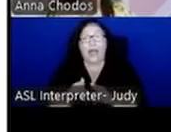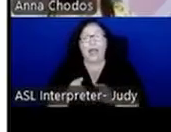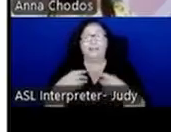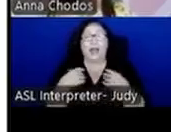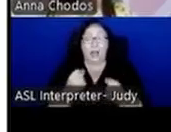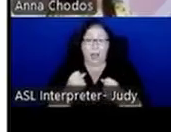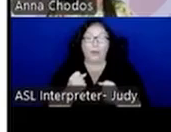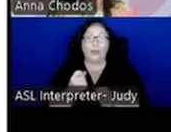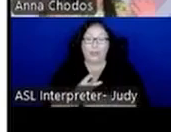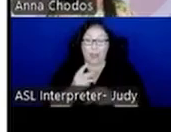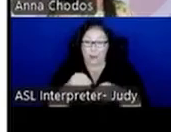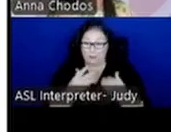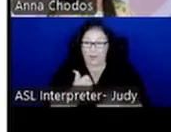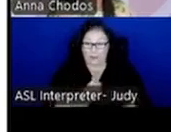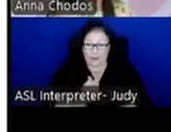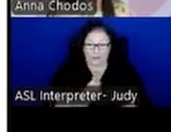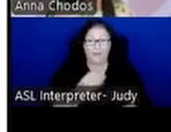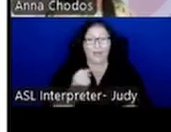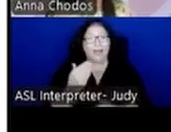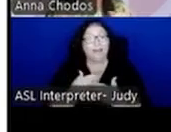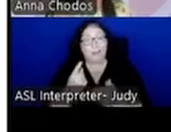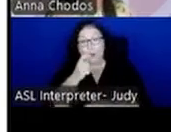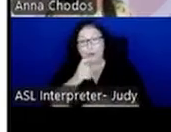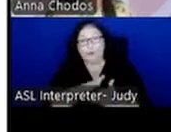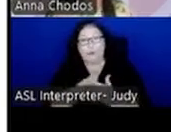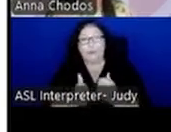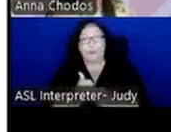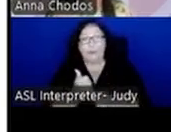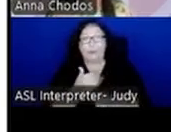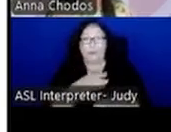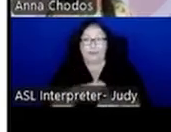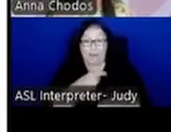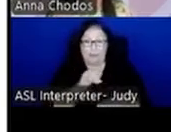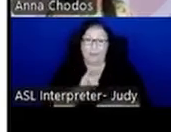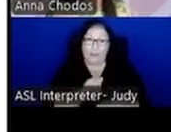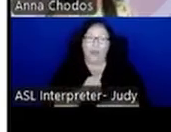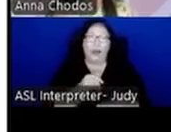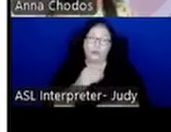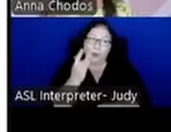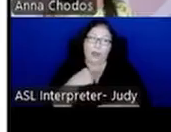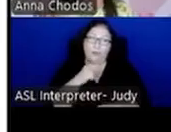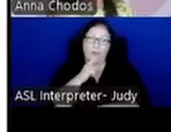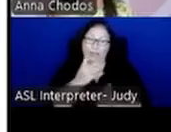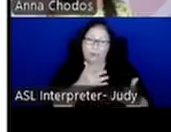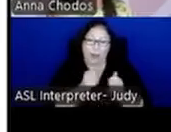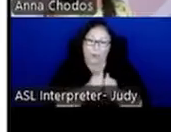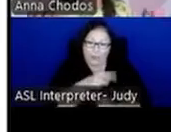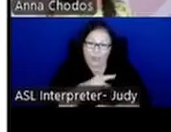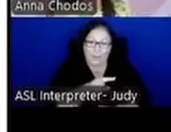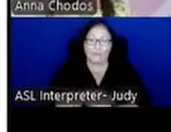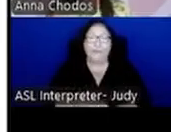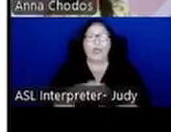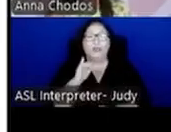as someone who spends most of my time there, and that's why I'm really interacting with caregivers, it's bringing that context and